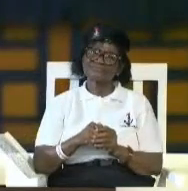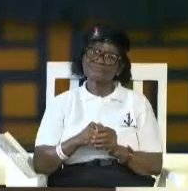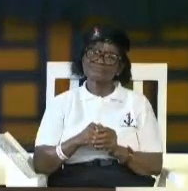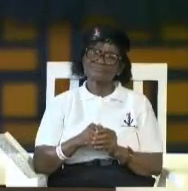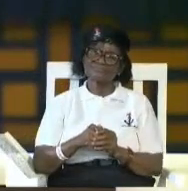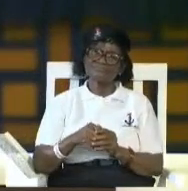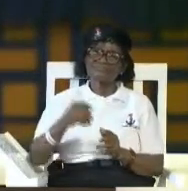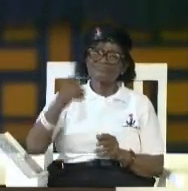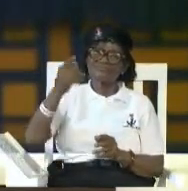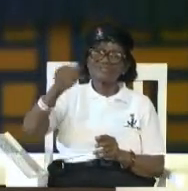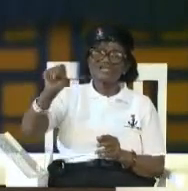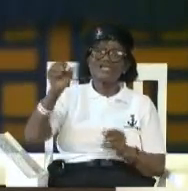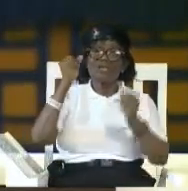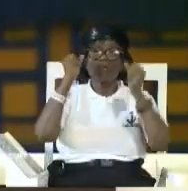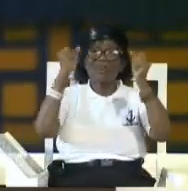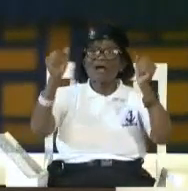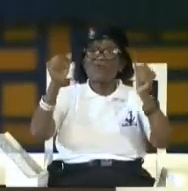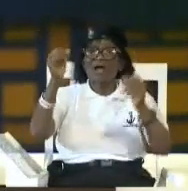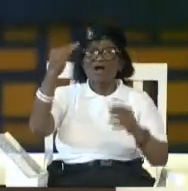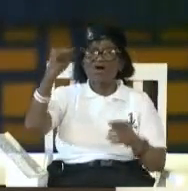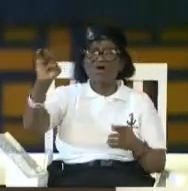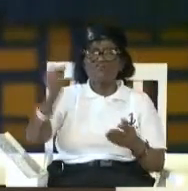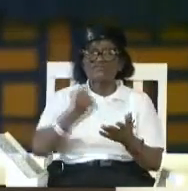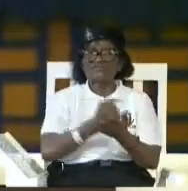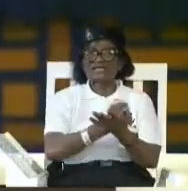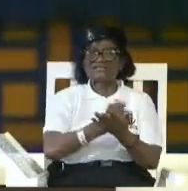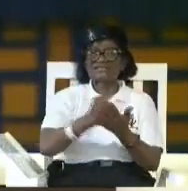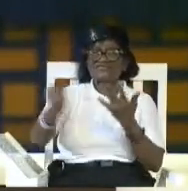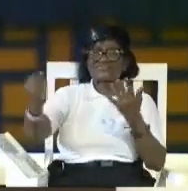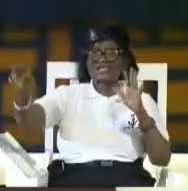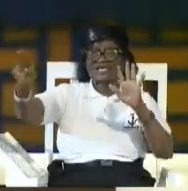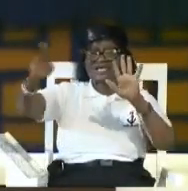The power of sanctification